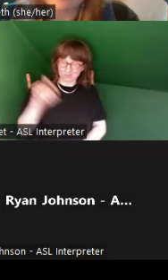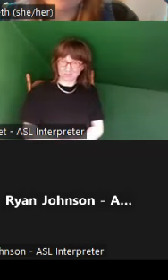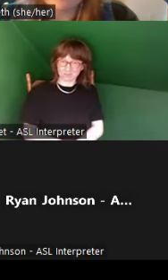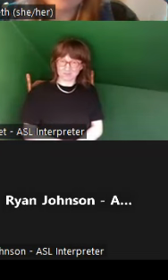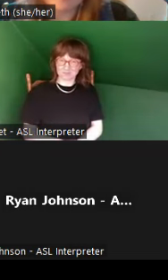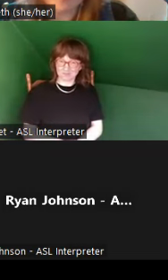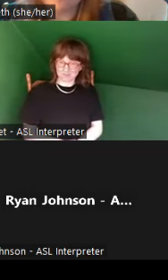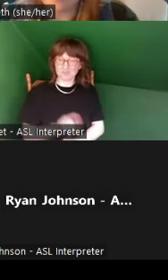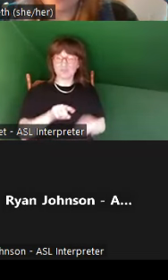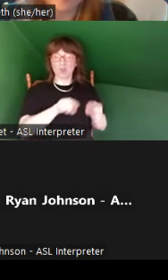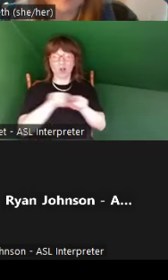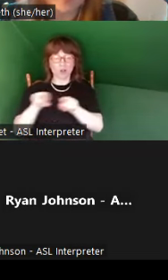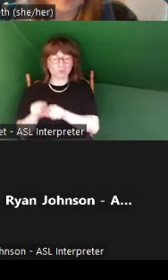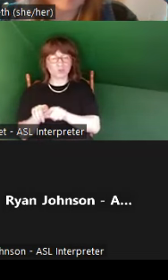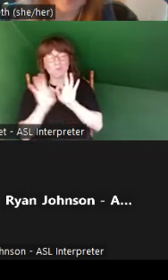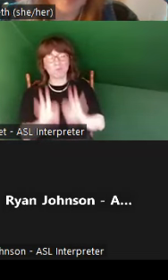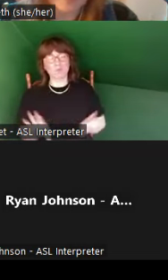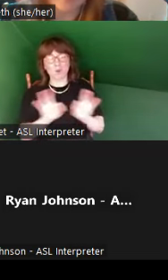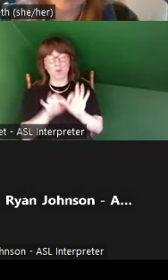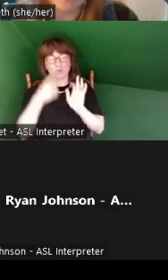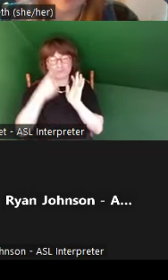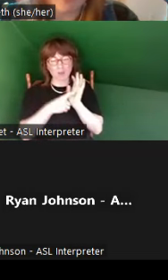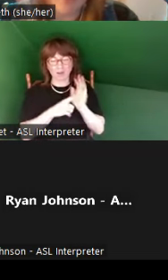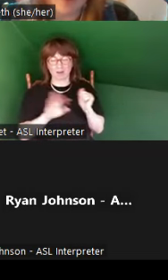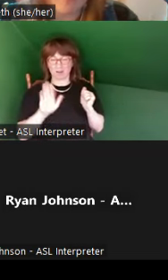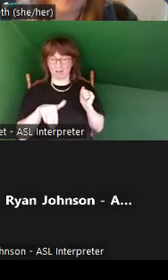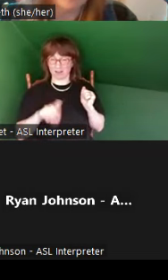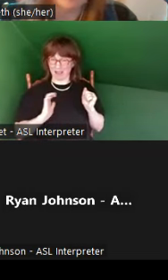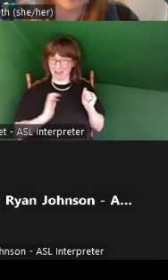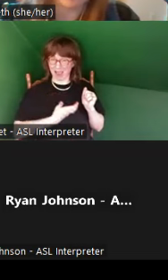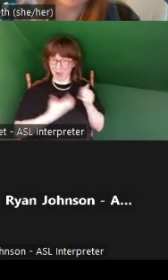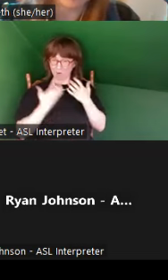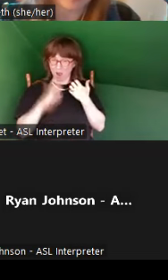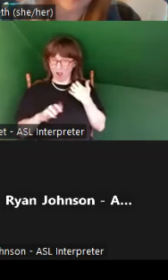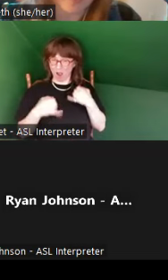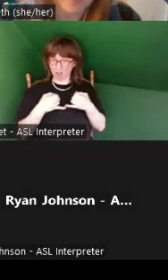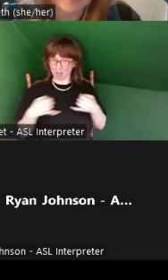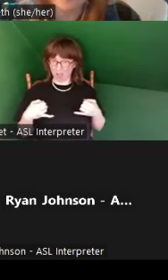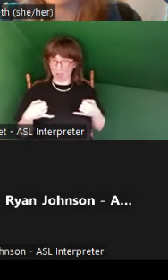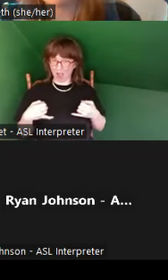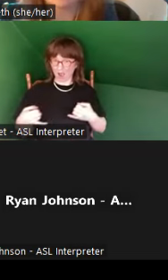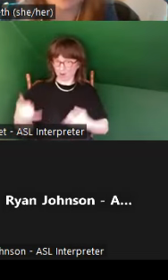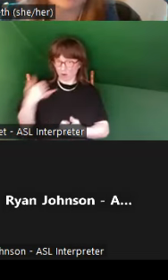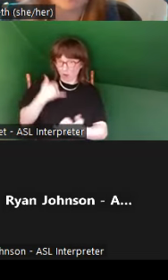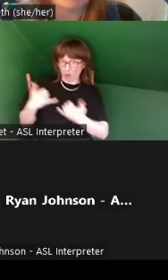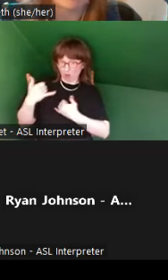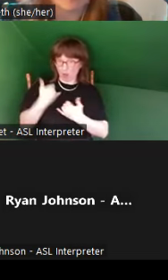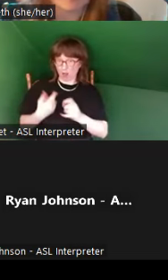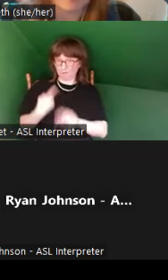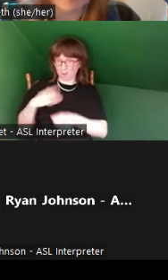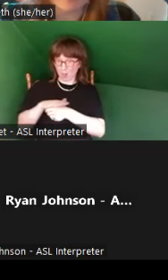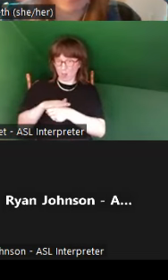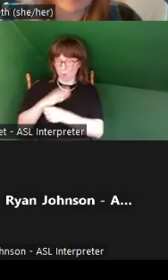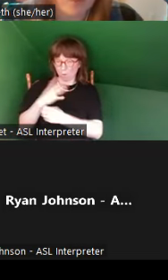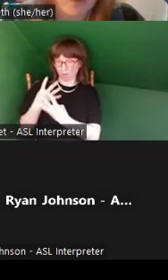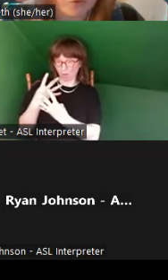It's also important to know, like, is our hotline getting calls from the local correctional center? Is our hotline permitted